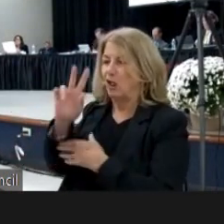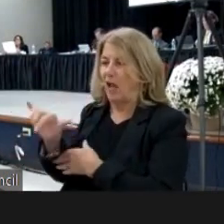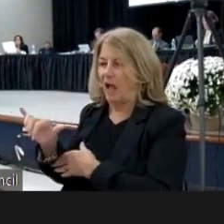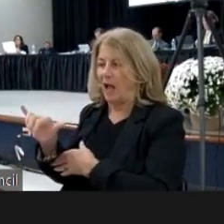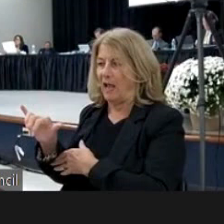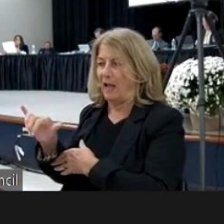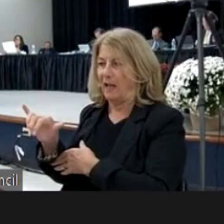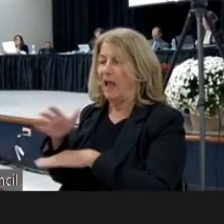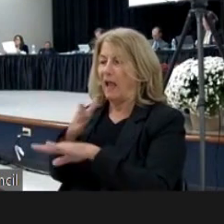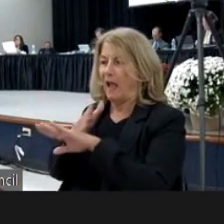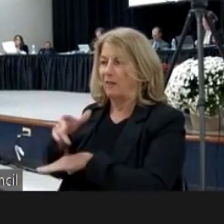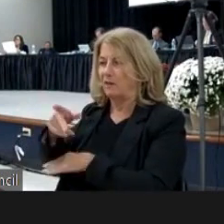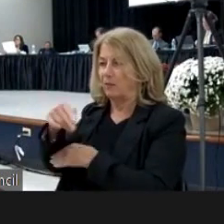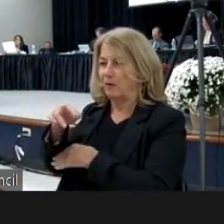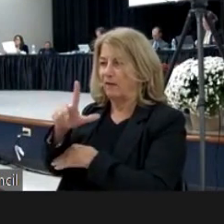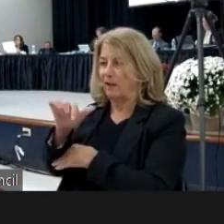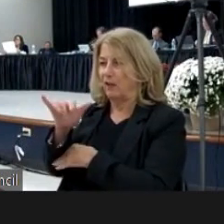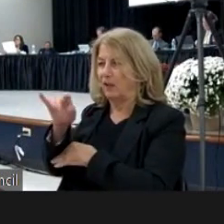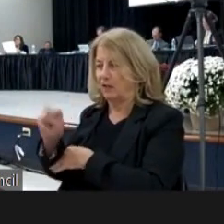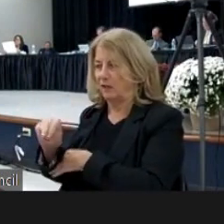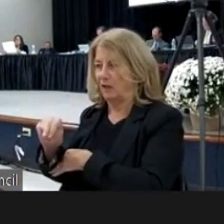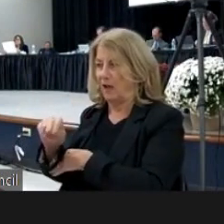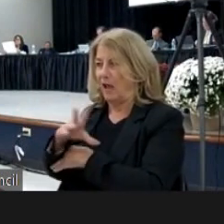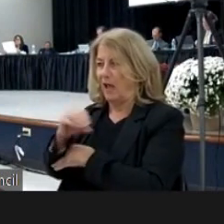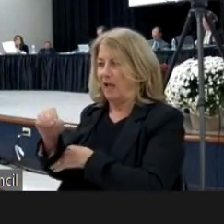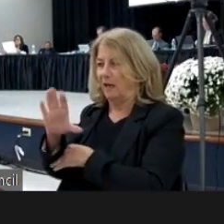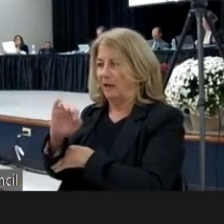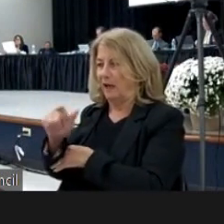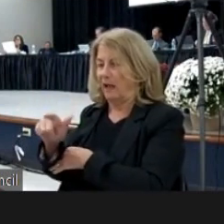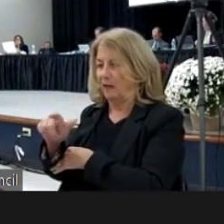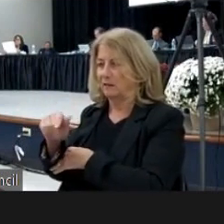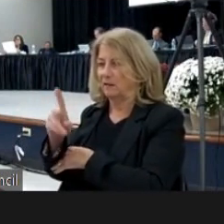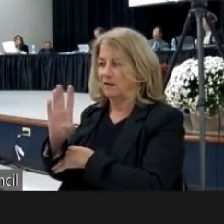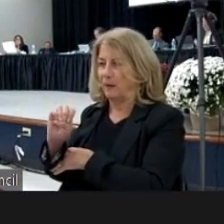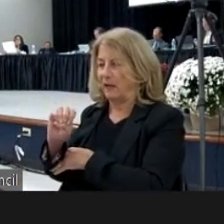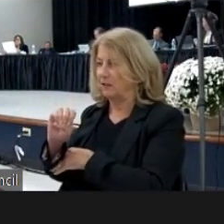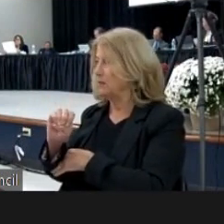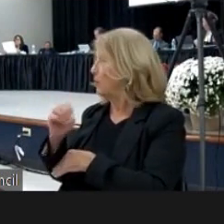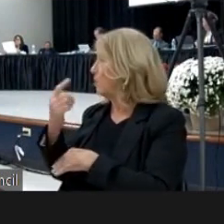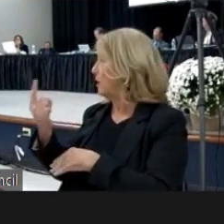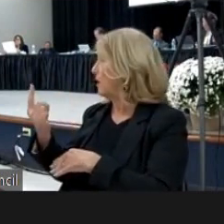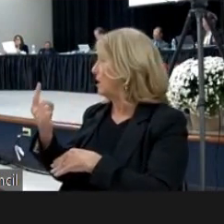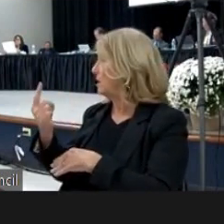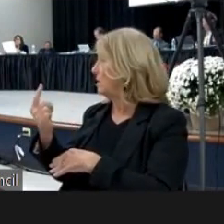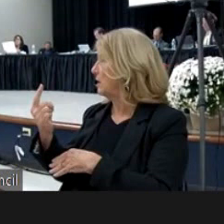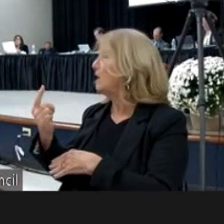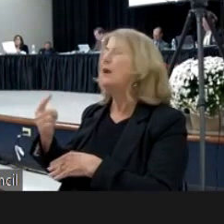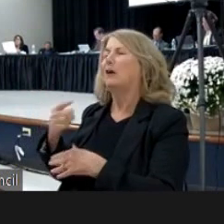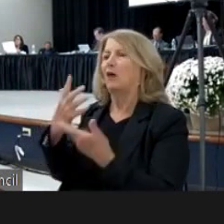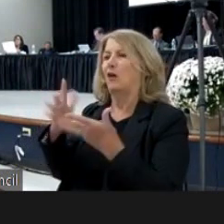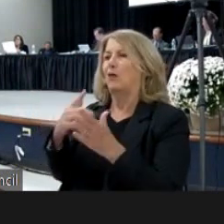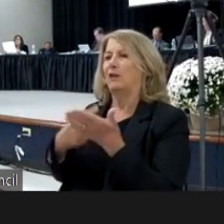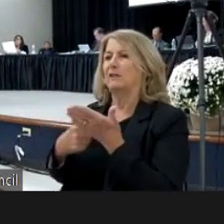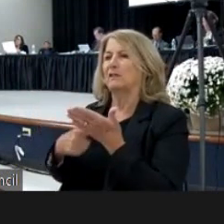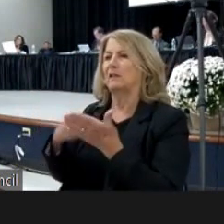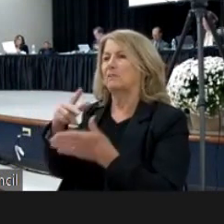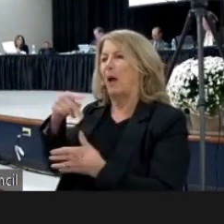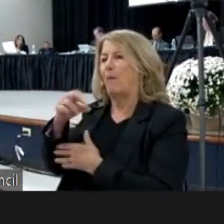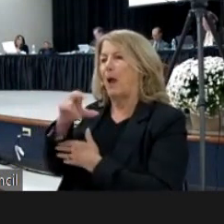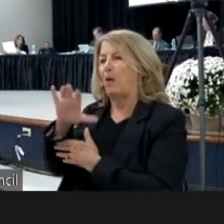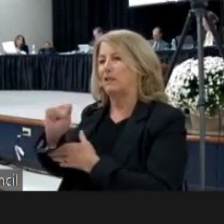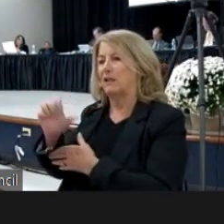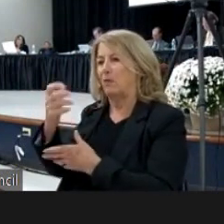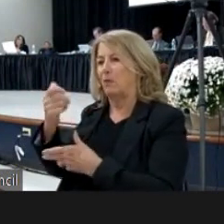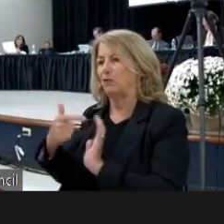pavilion. Catalyst phase 1, these have already been covered by Paris. I just want to highlight with all of